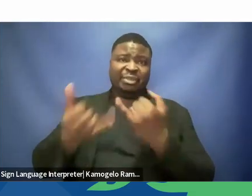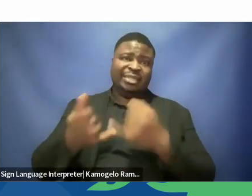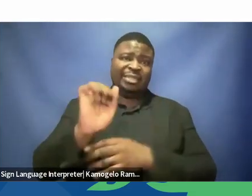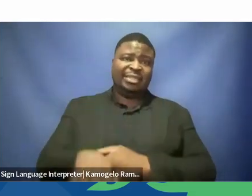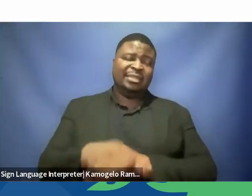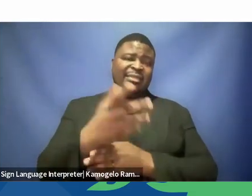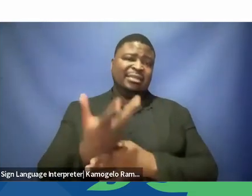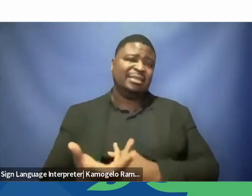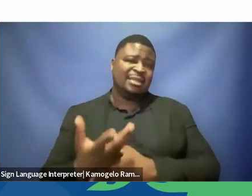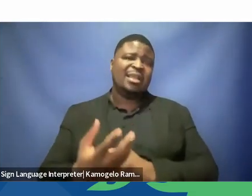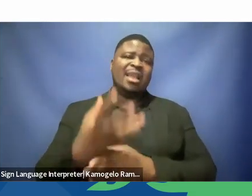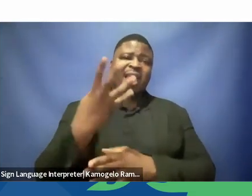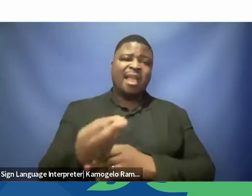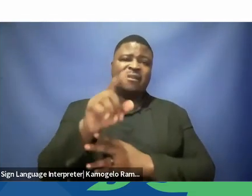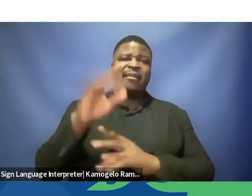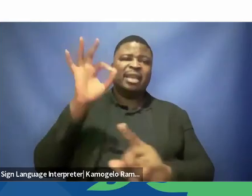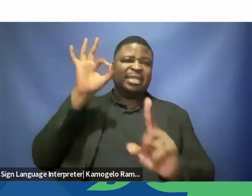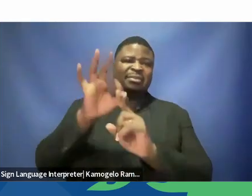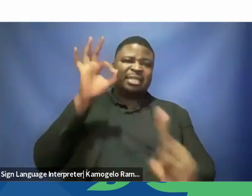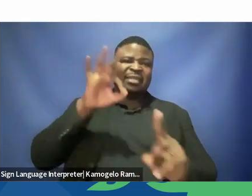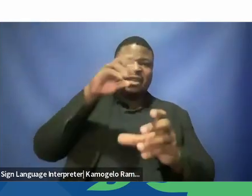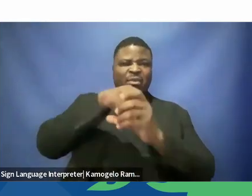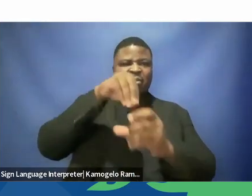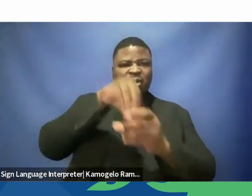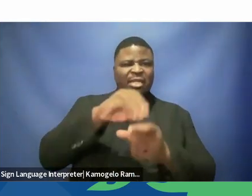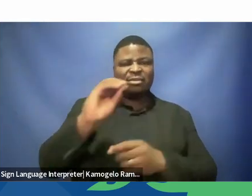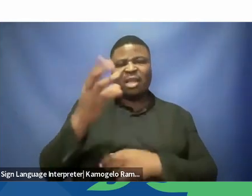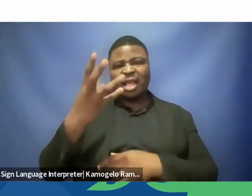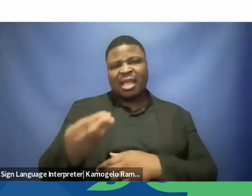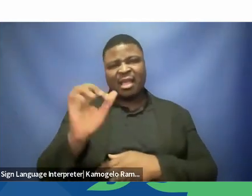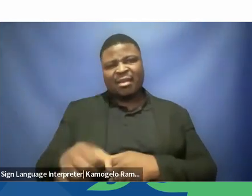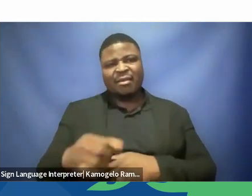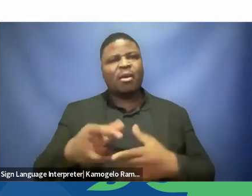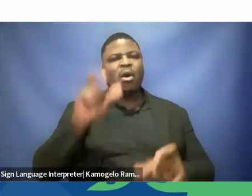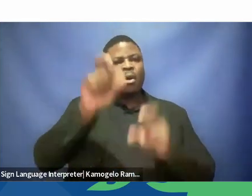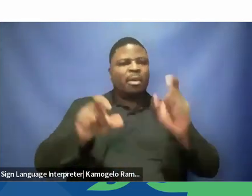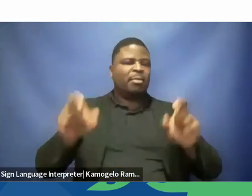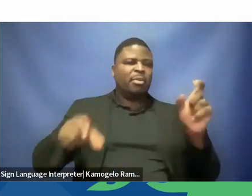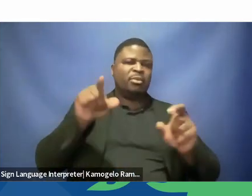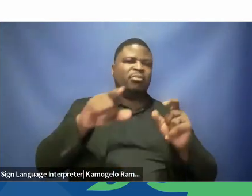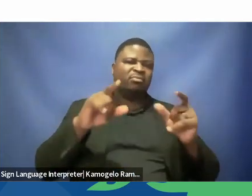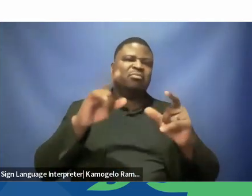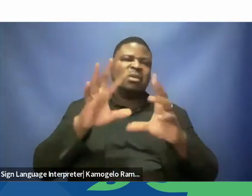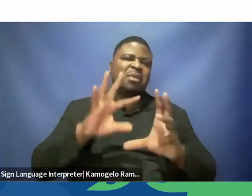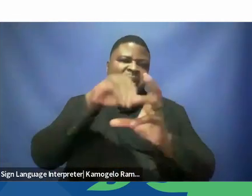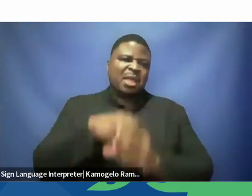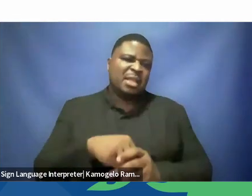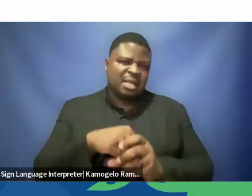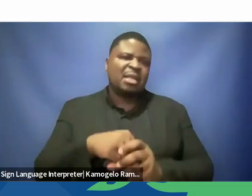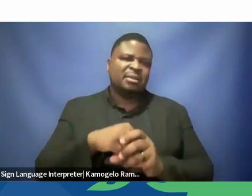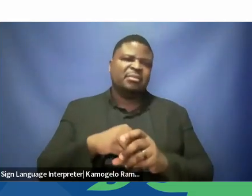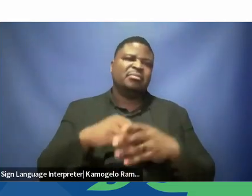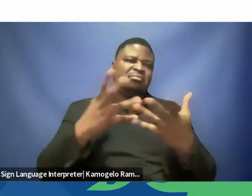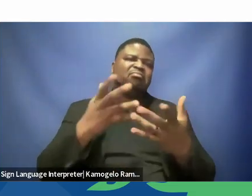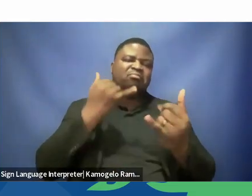specific context where people who engage or visit the social or ViiV, they do it